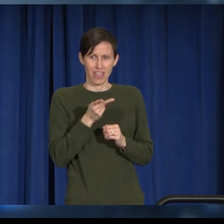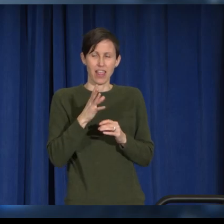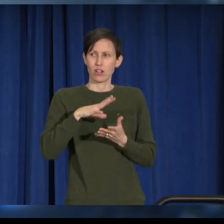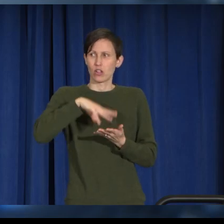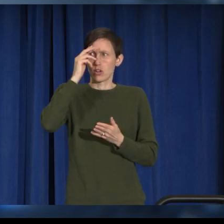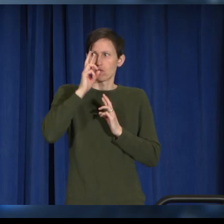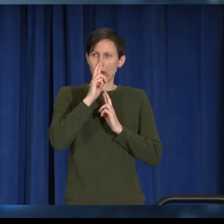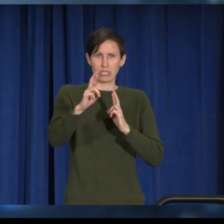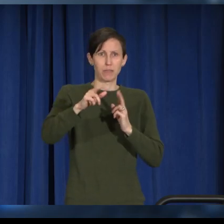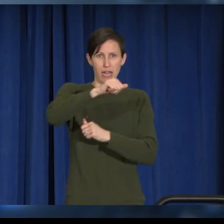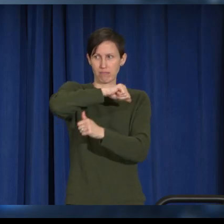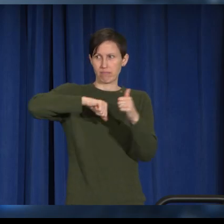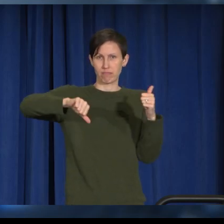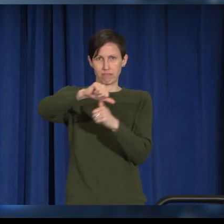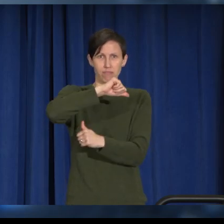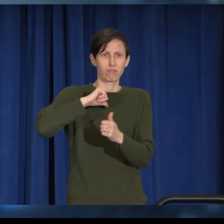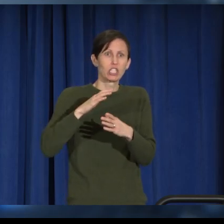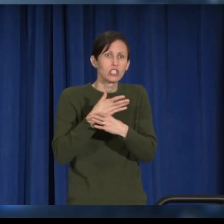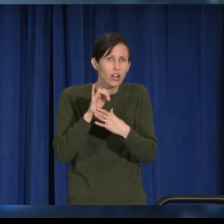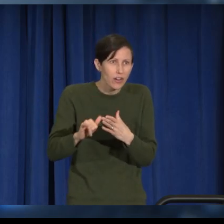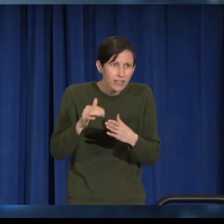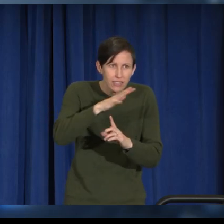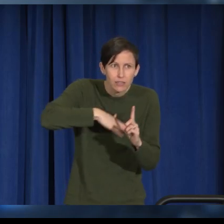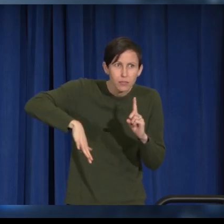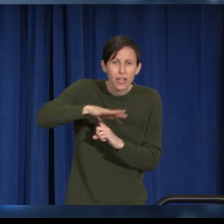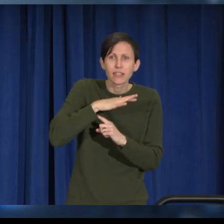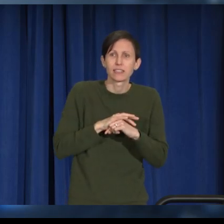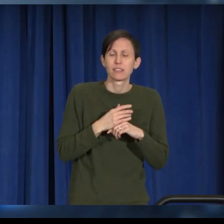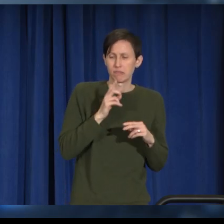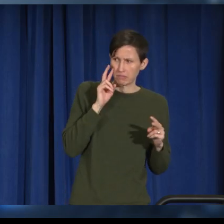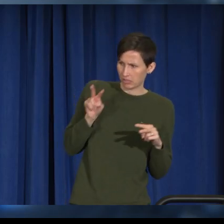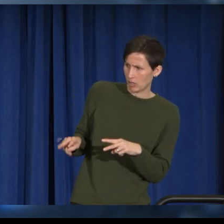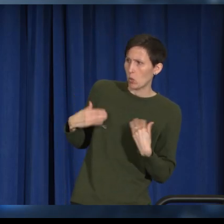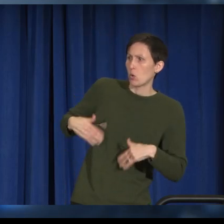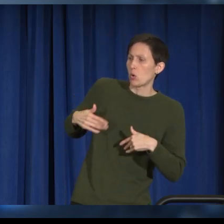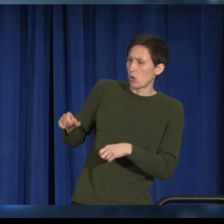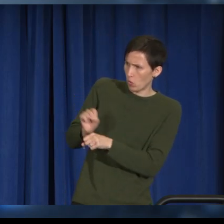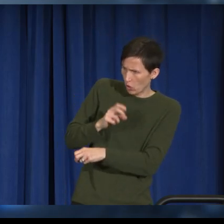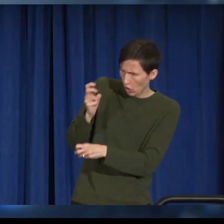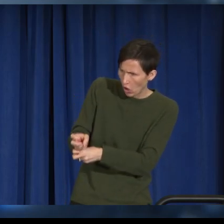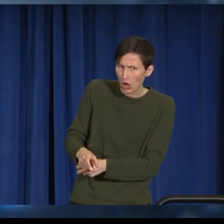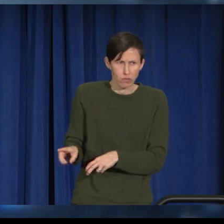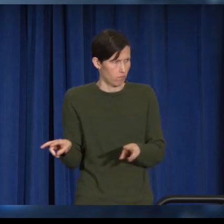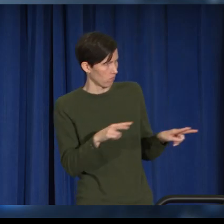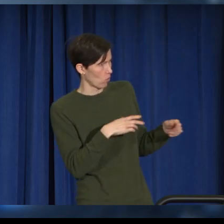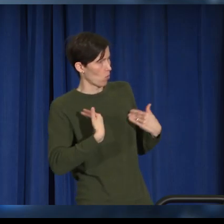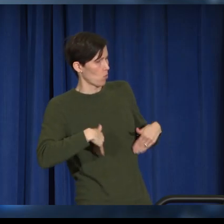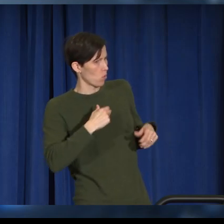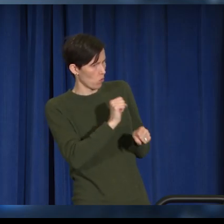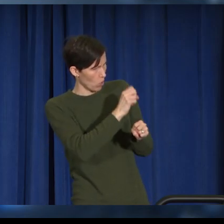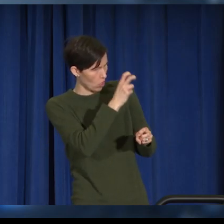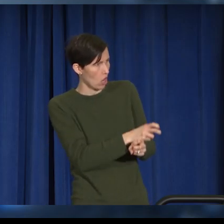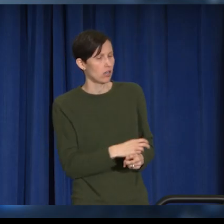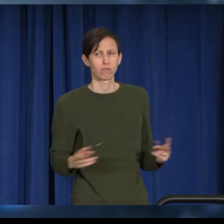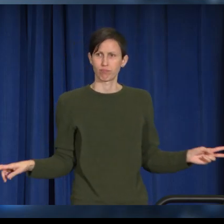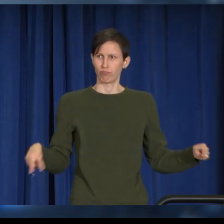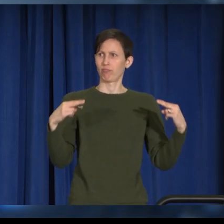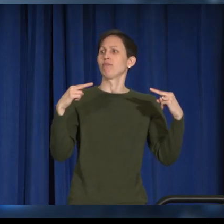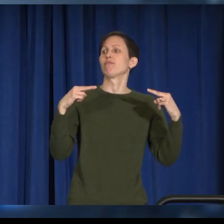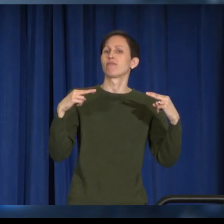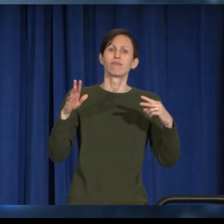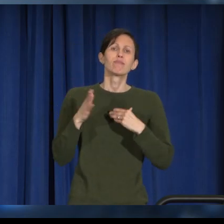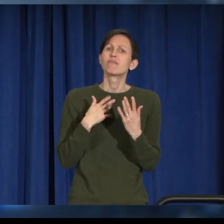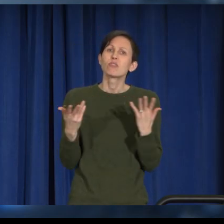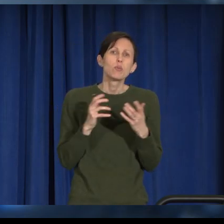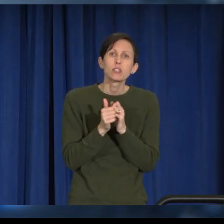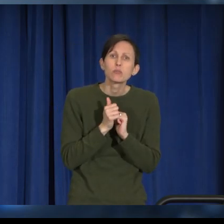sharing that space together, knowing the hardship that is endured of being a high performance athlete, regardless of what sport you